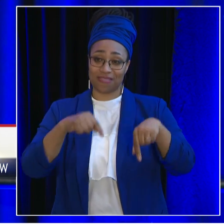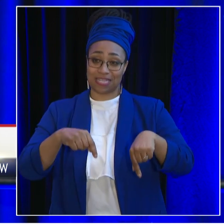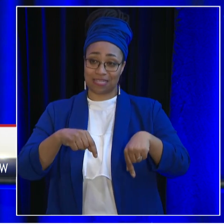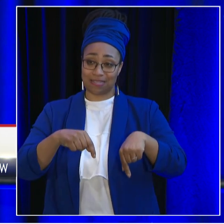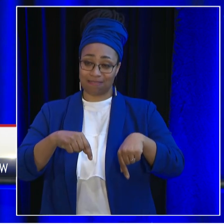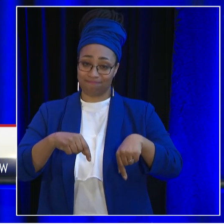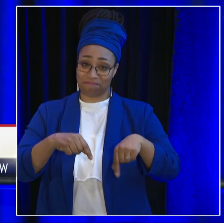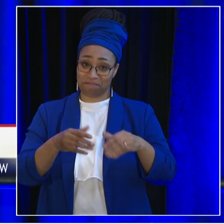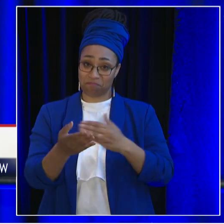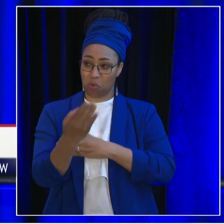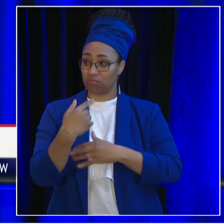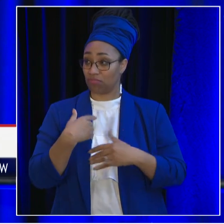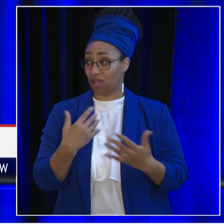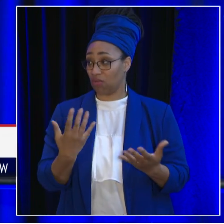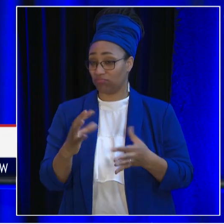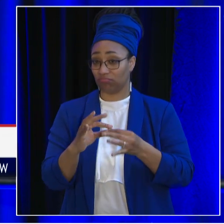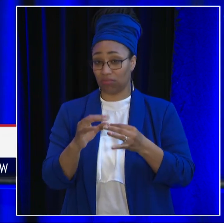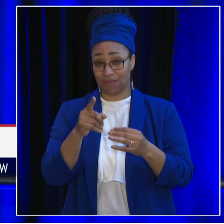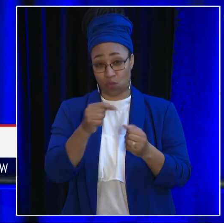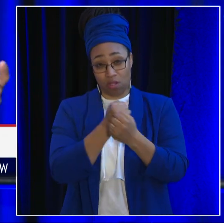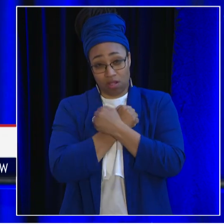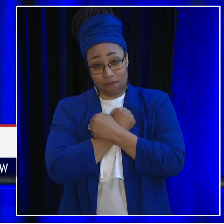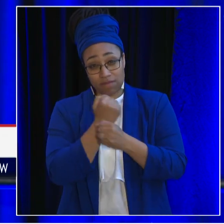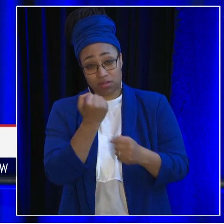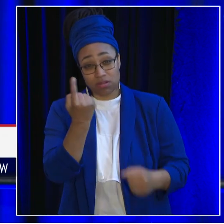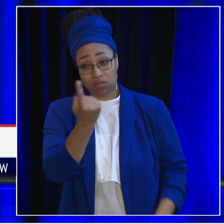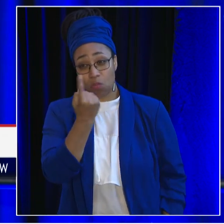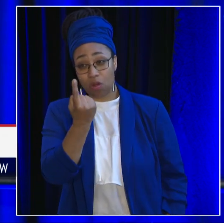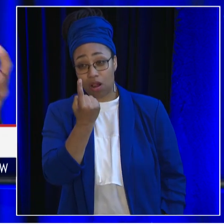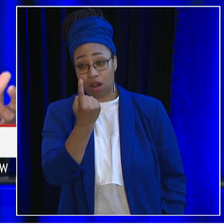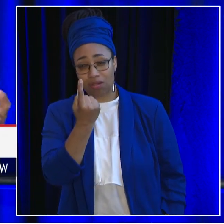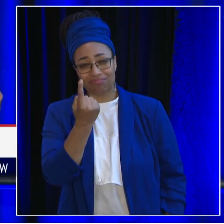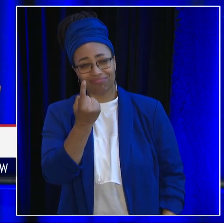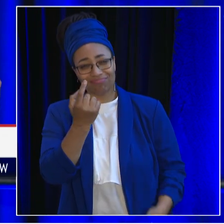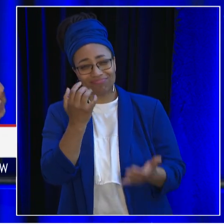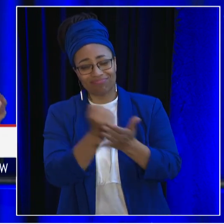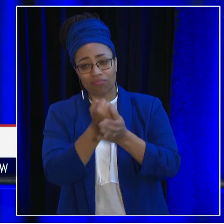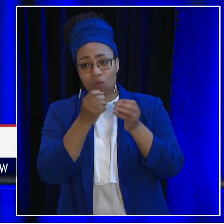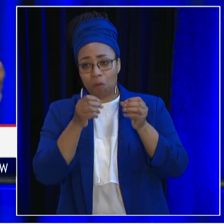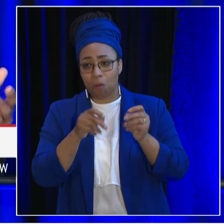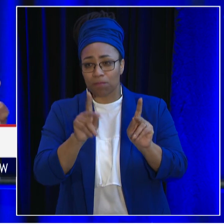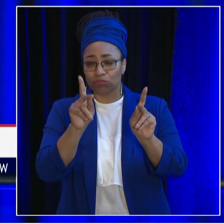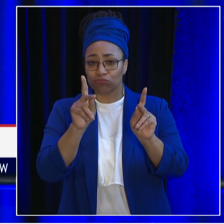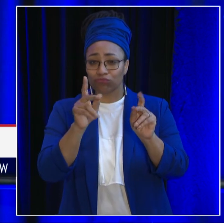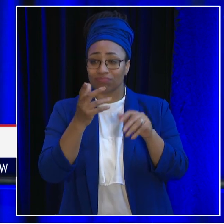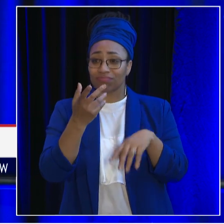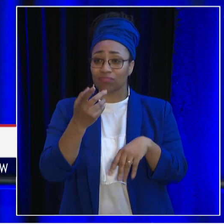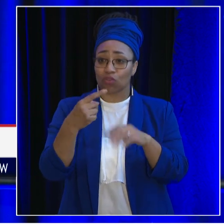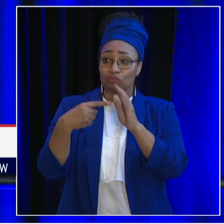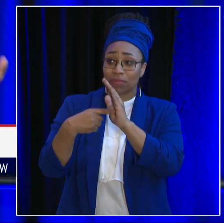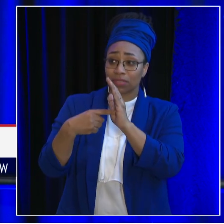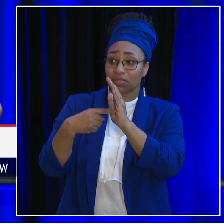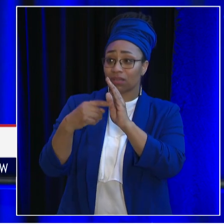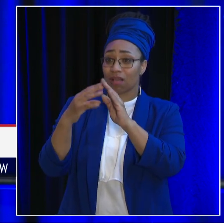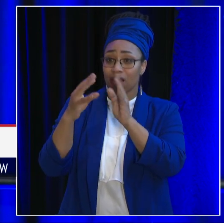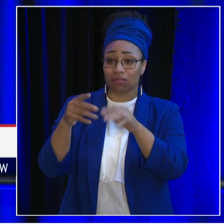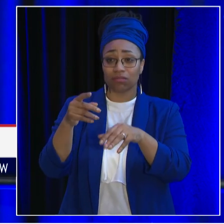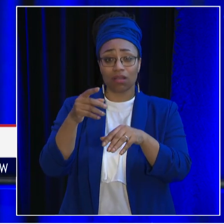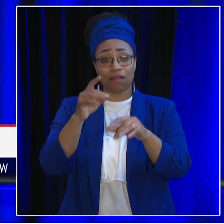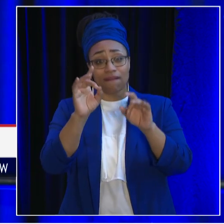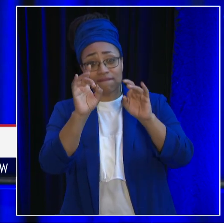somebody, you want them to have the opportunity, the affordable housing, no violence that they